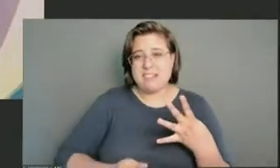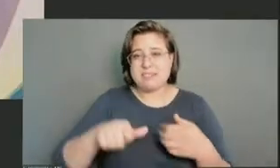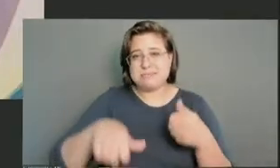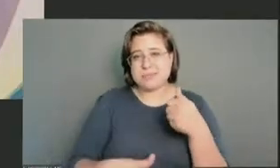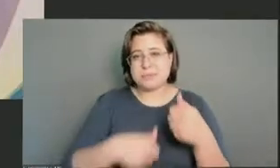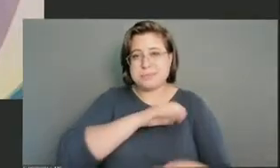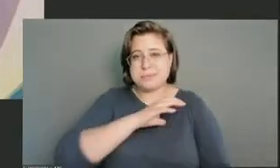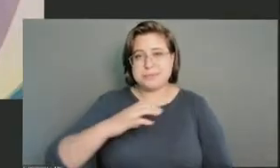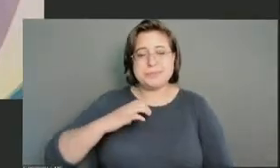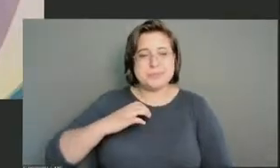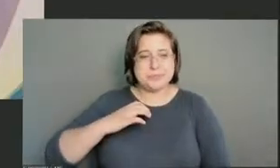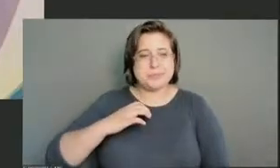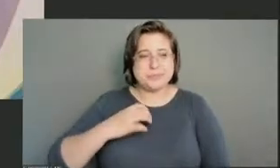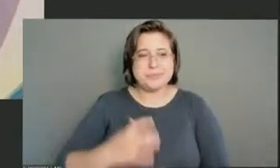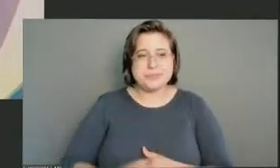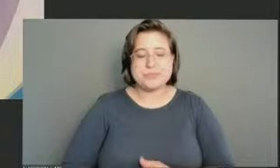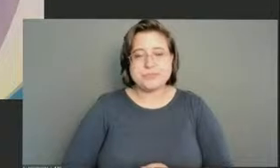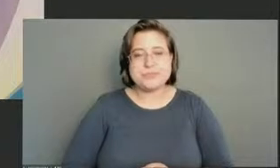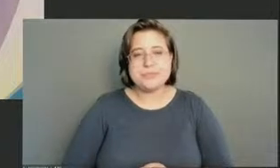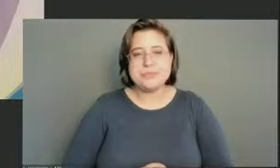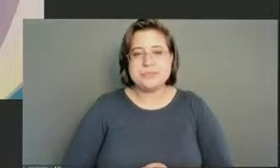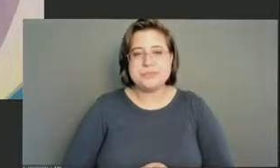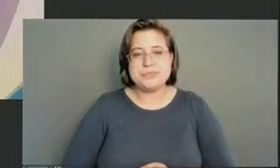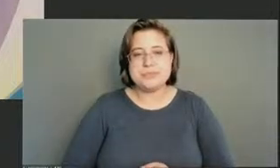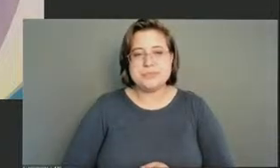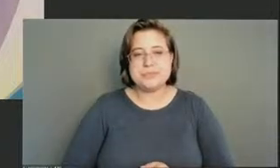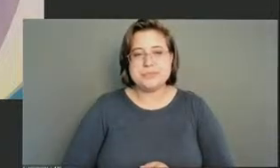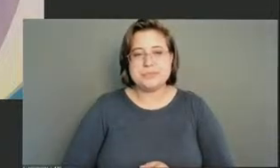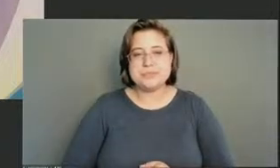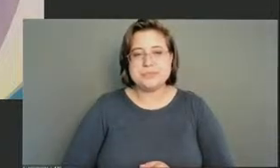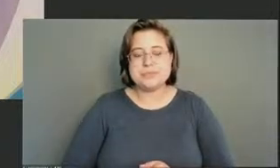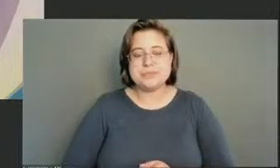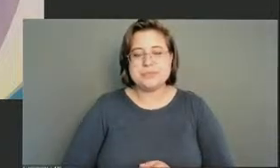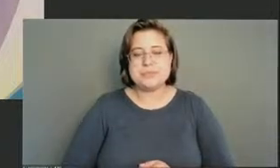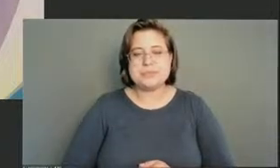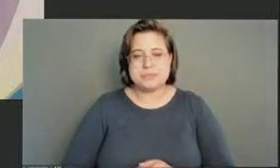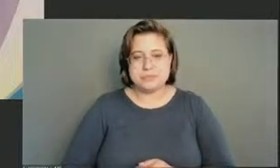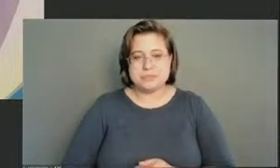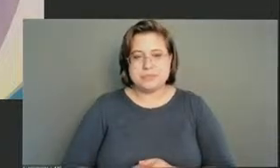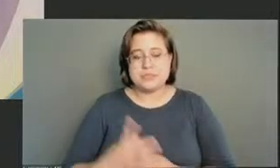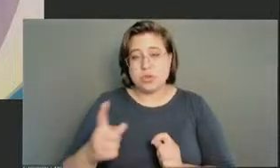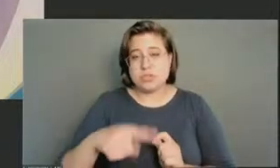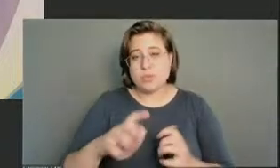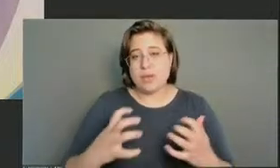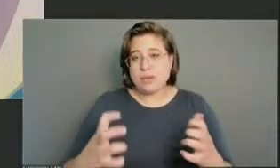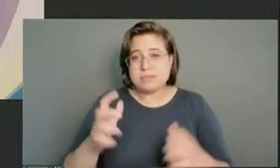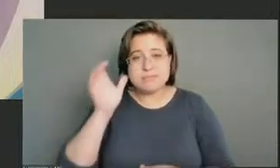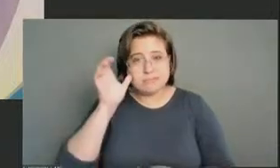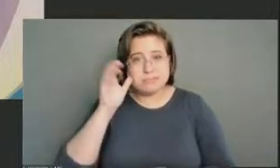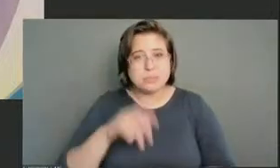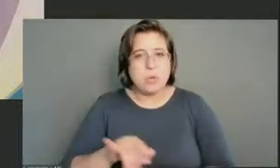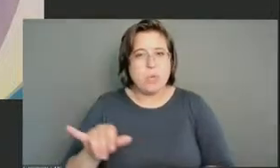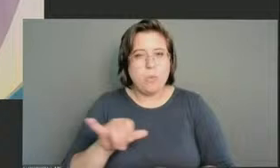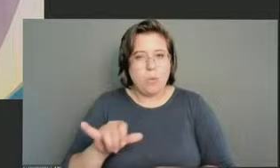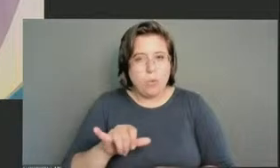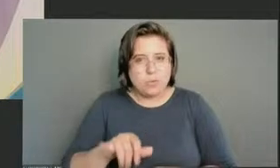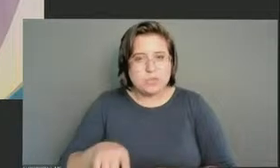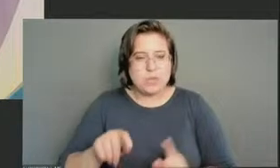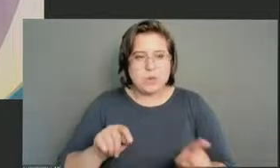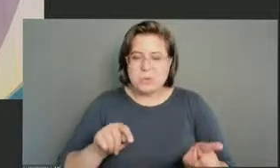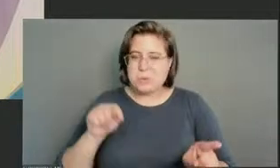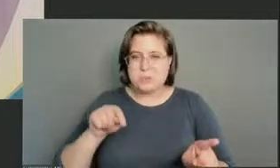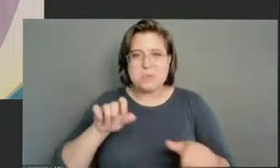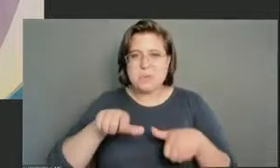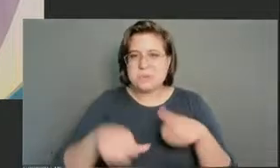subcommittee, and you will, for those that are listening, you will also hear tremendous job they